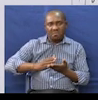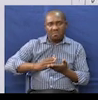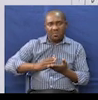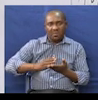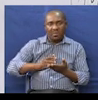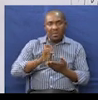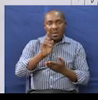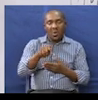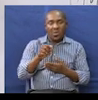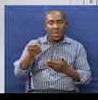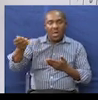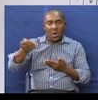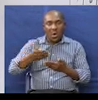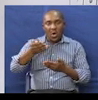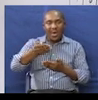collective